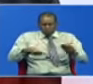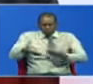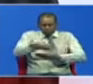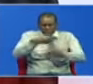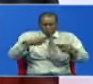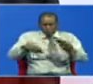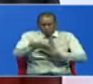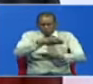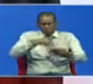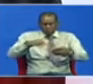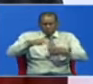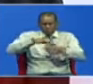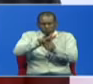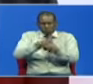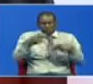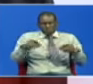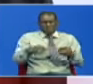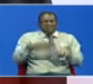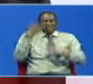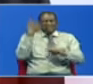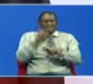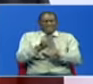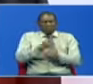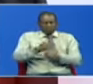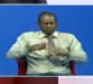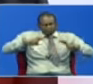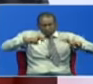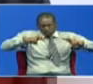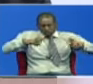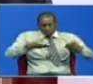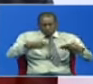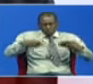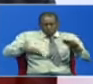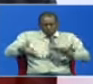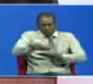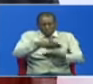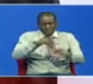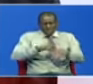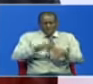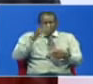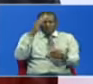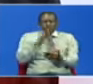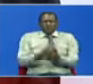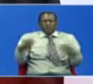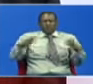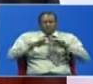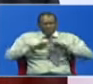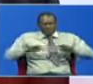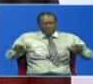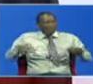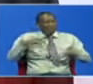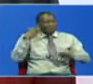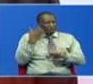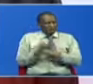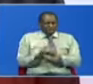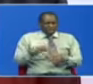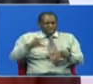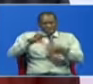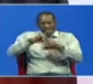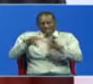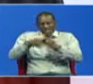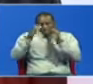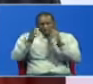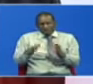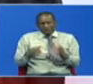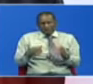very difficult to be able to do contact tracing once you have established community transmission. So linking somebody with a